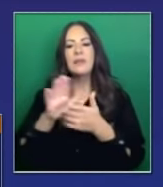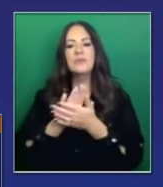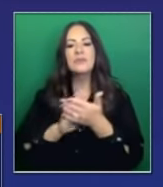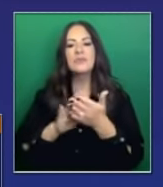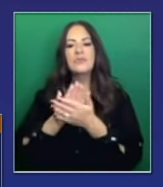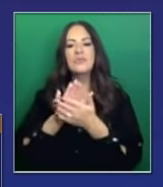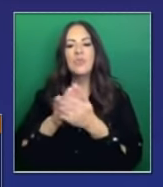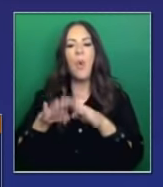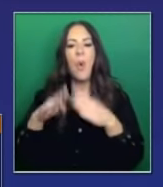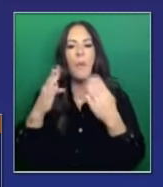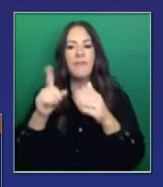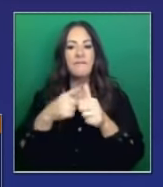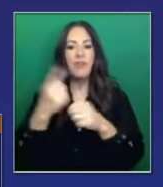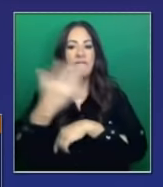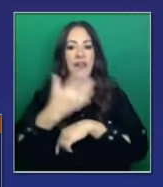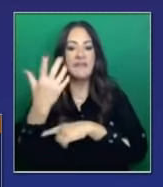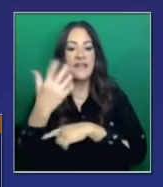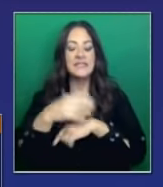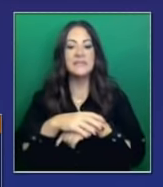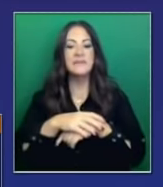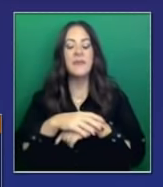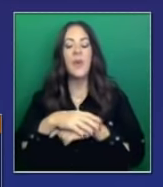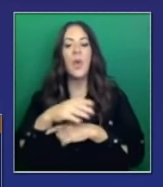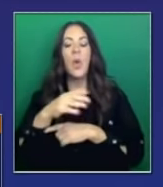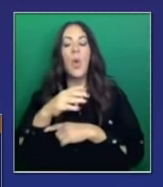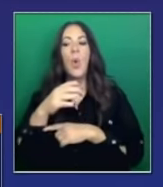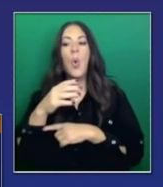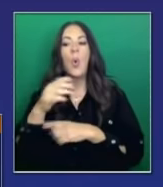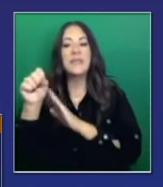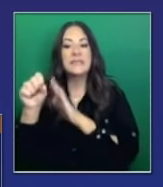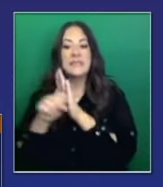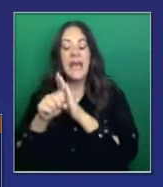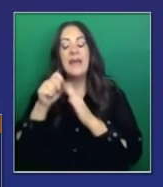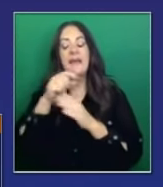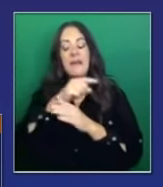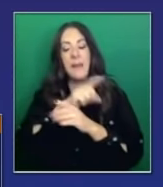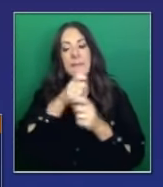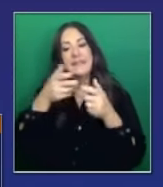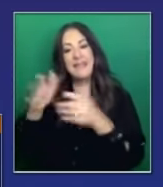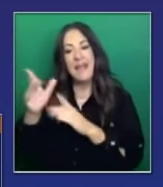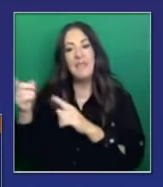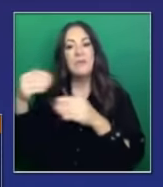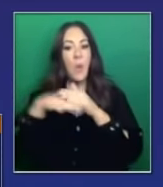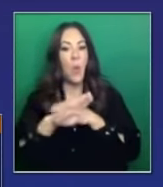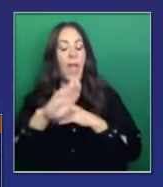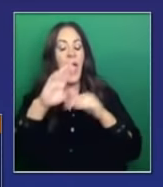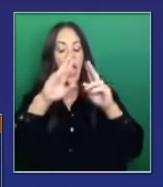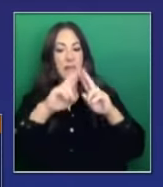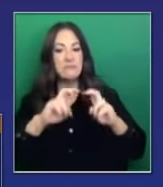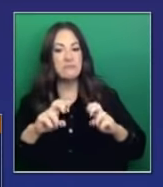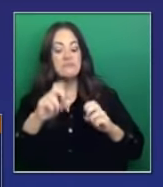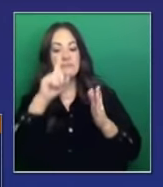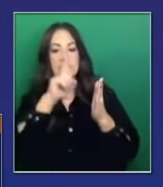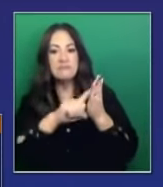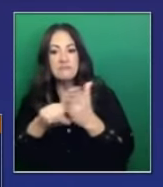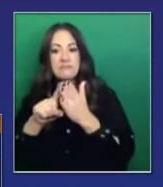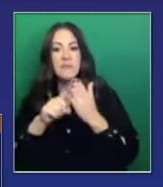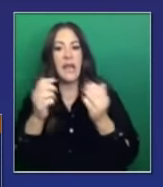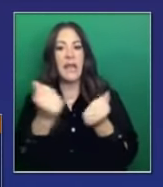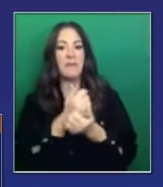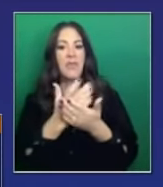an obligation now to monitor and provide support, enforcement, technical assistance, across the spectrum